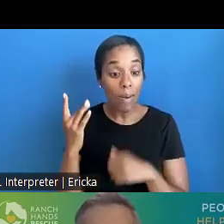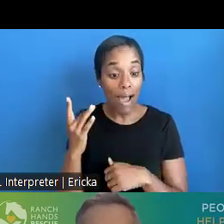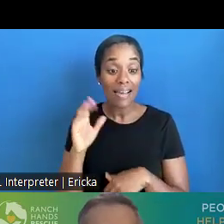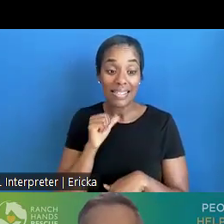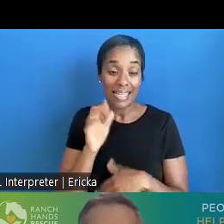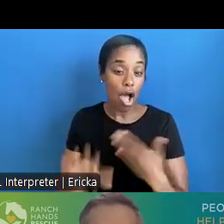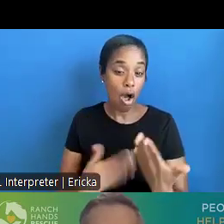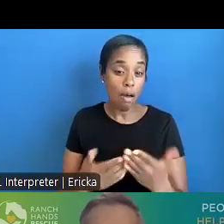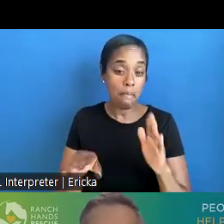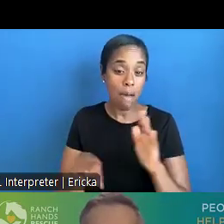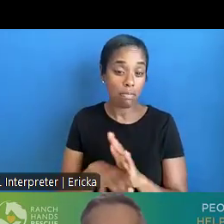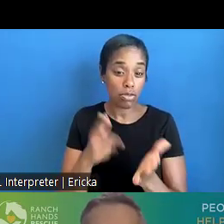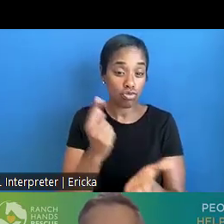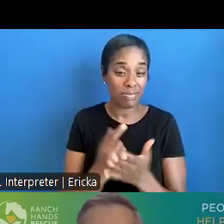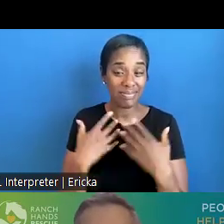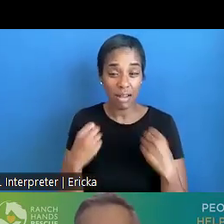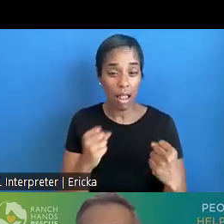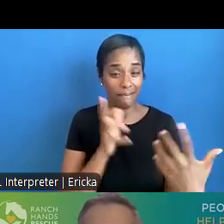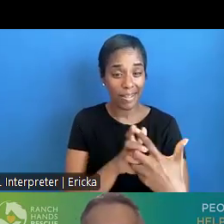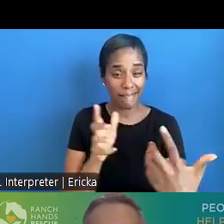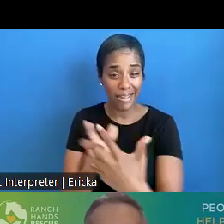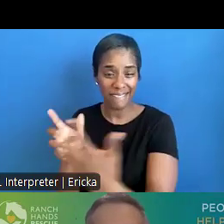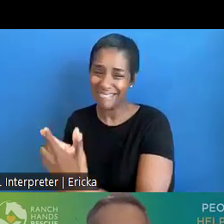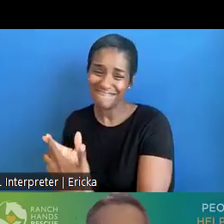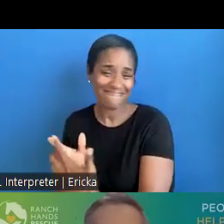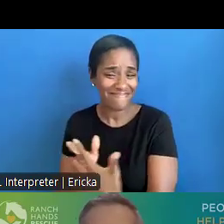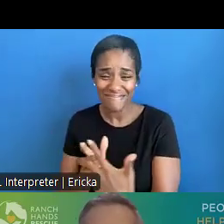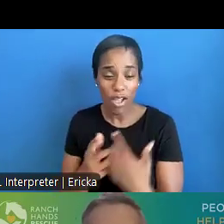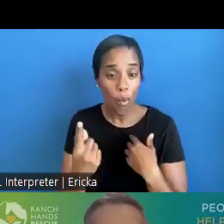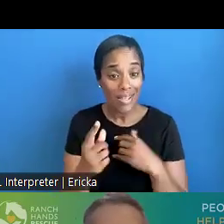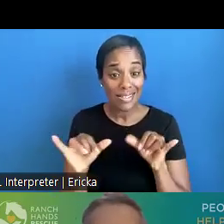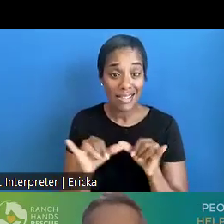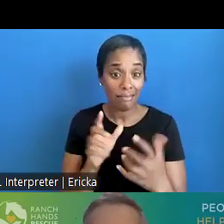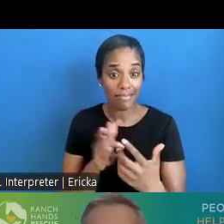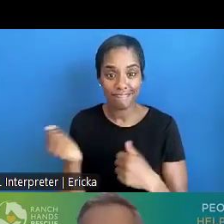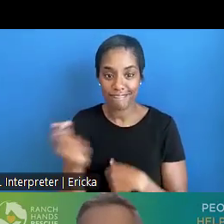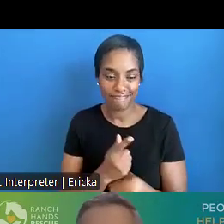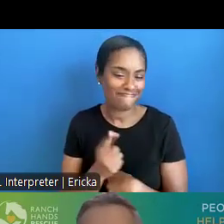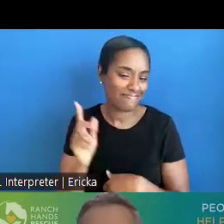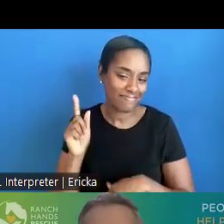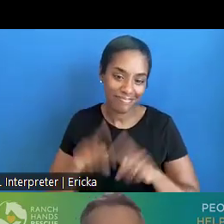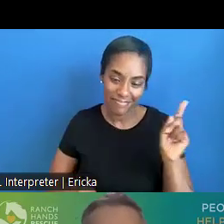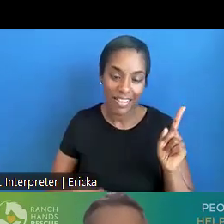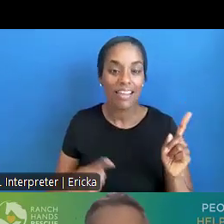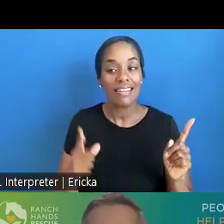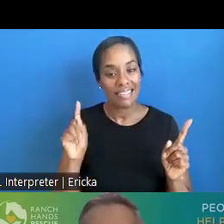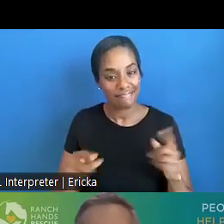treatment and recovery are going to fit for each individual. So you've got to have a certain degree of flexibility. I call